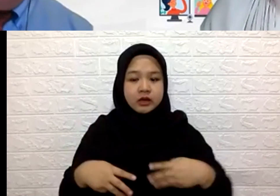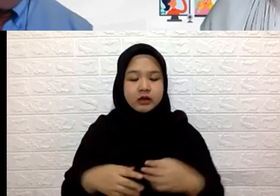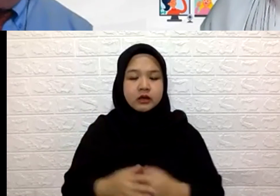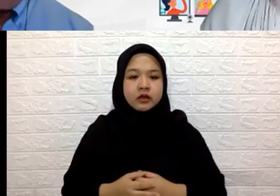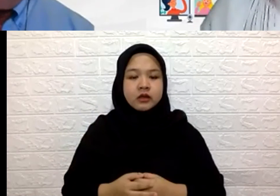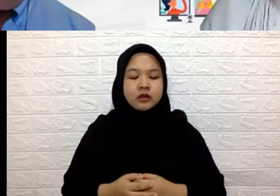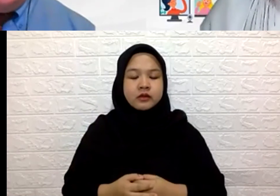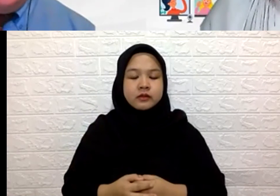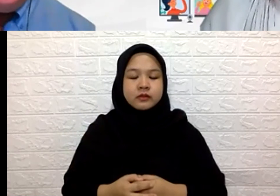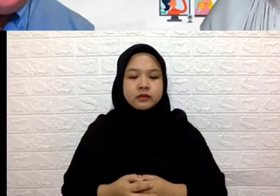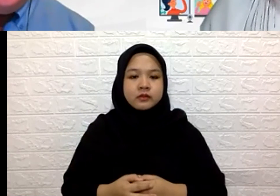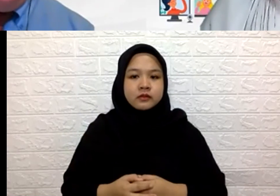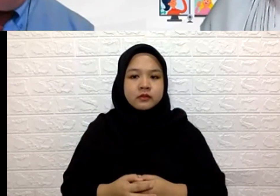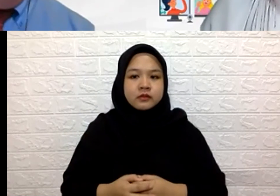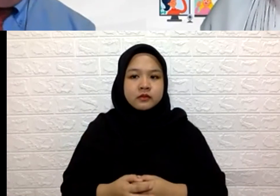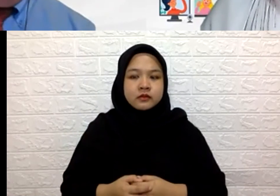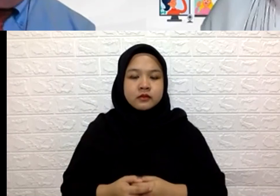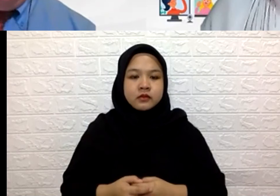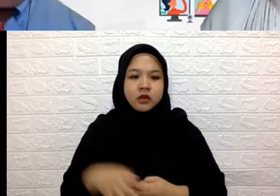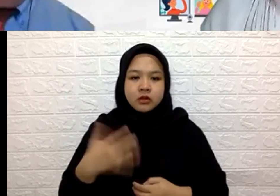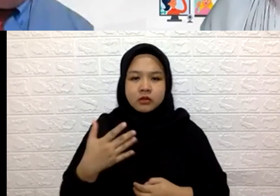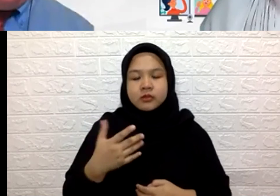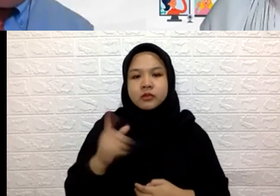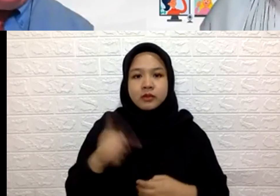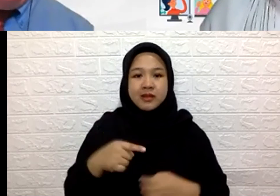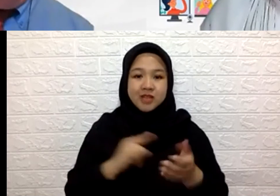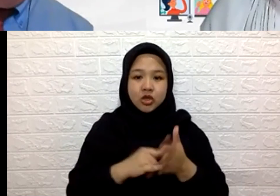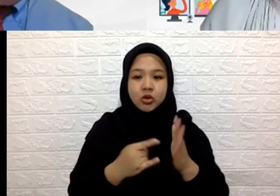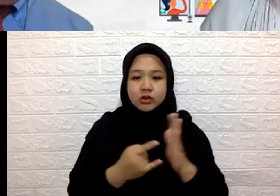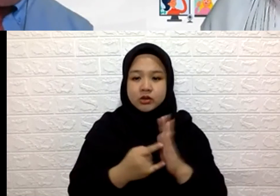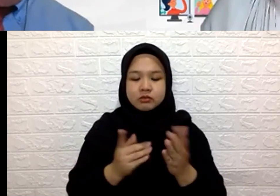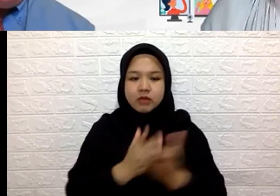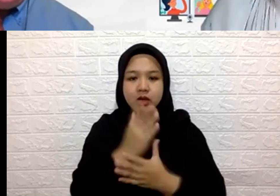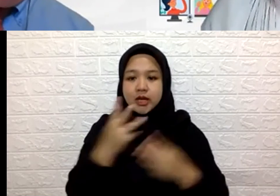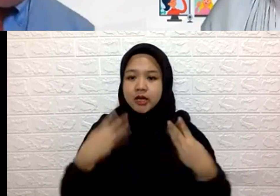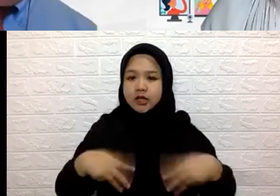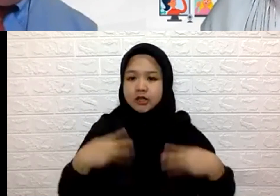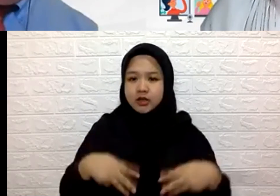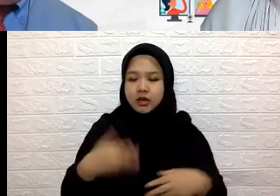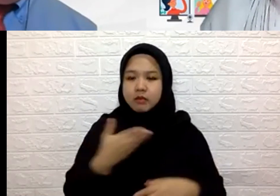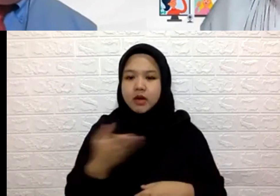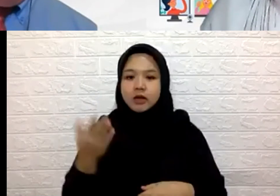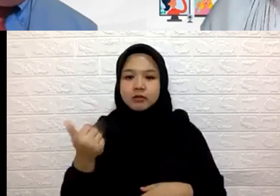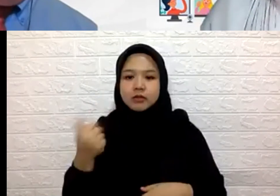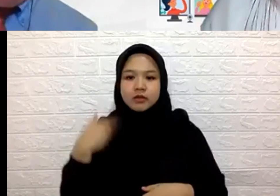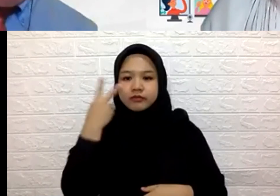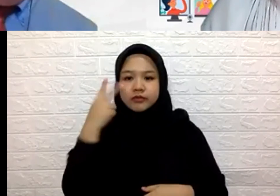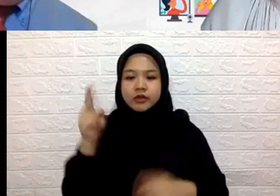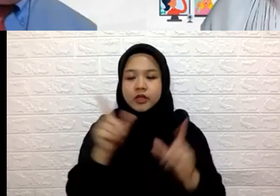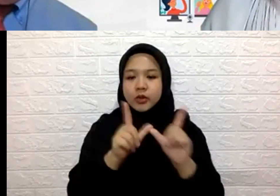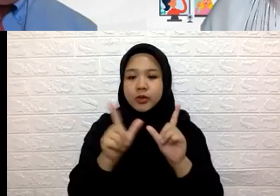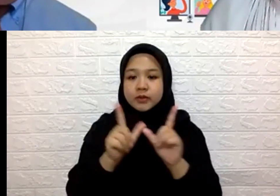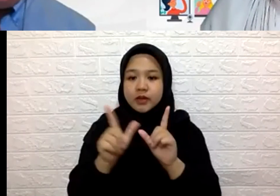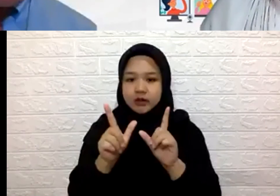technology, they can go to a website and